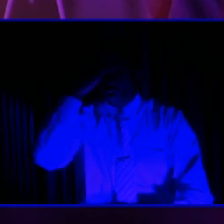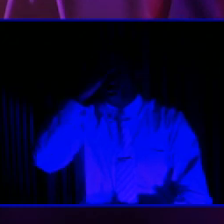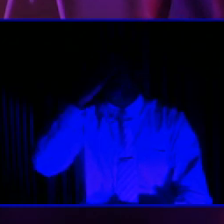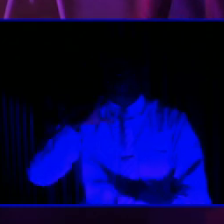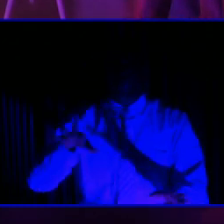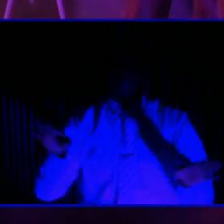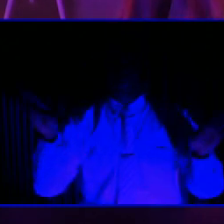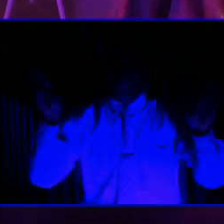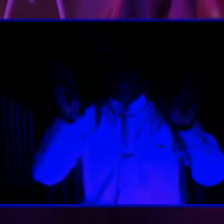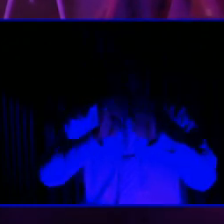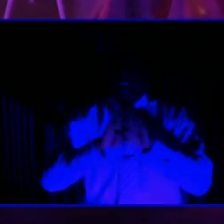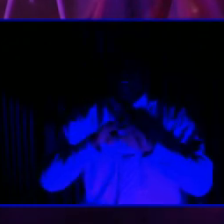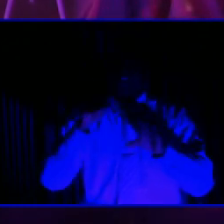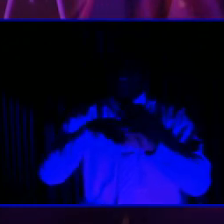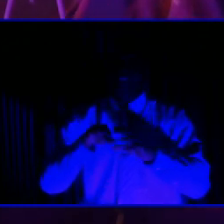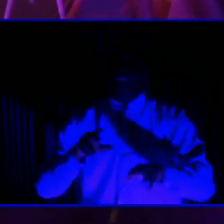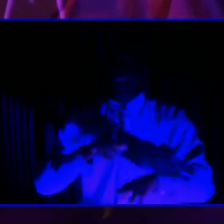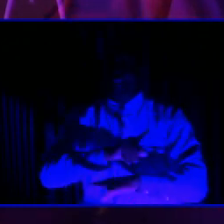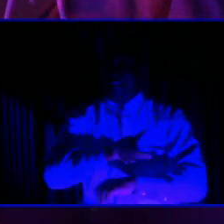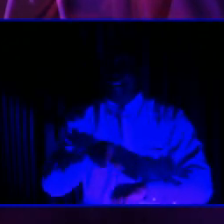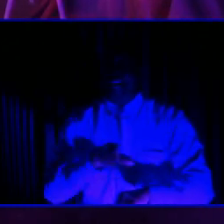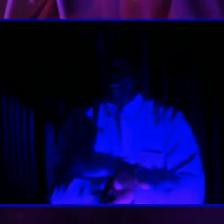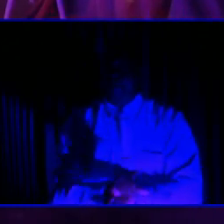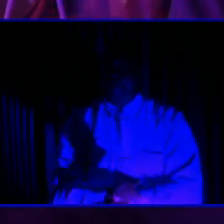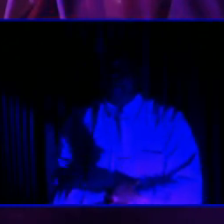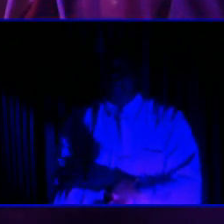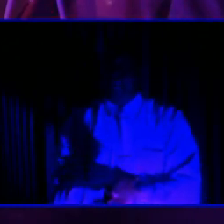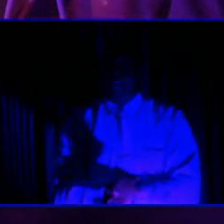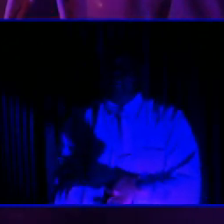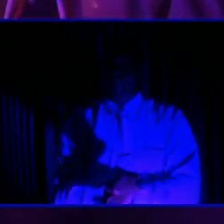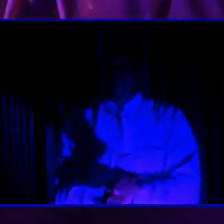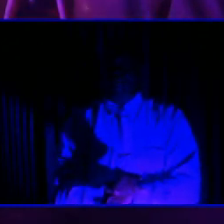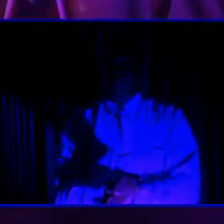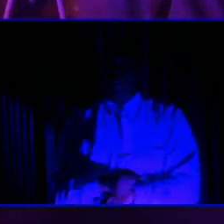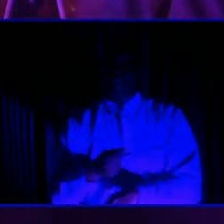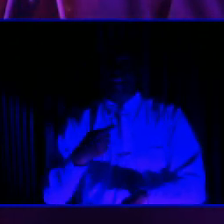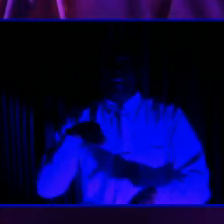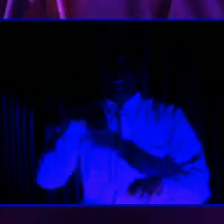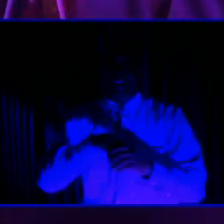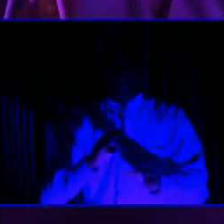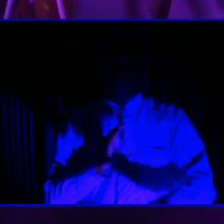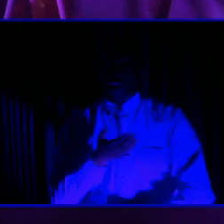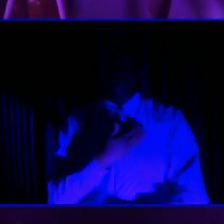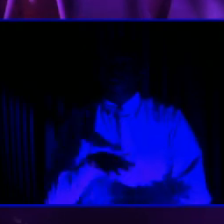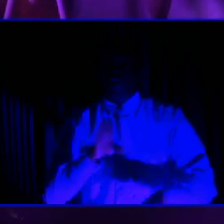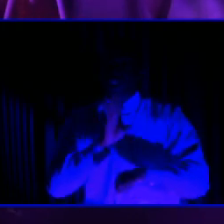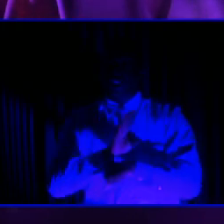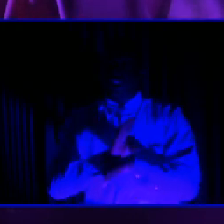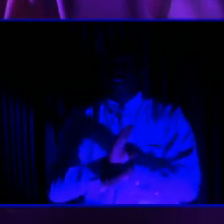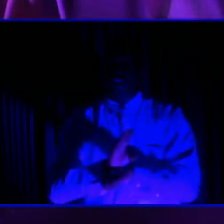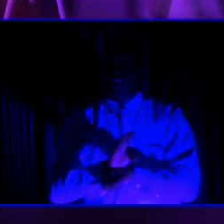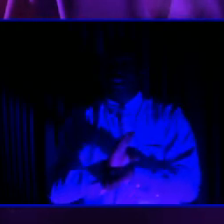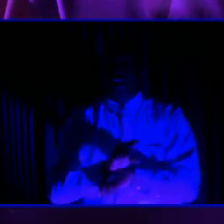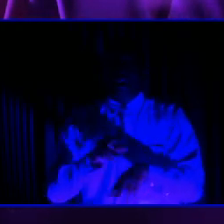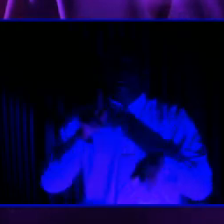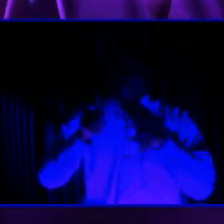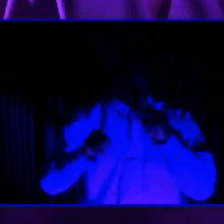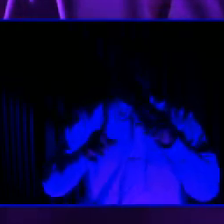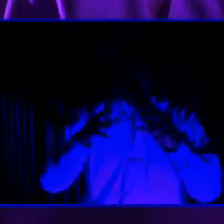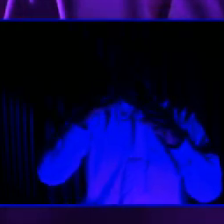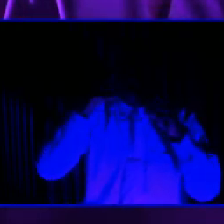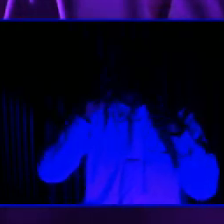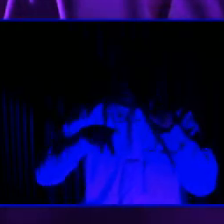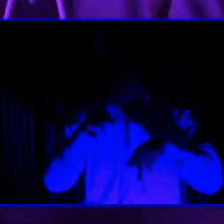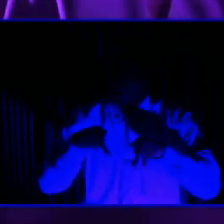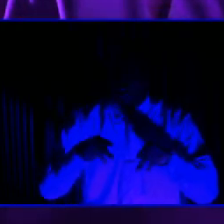our churches we see predators looking for children to violate, we know that